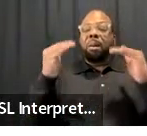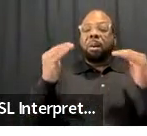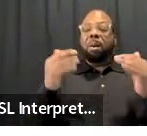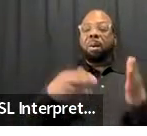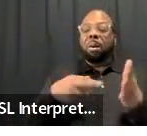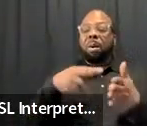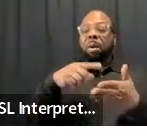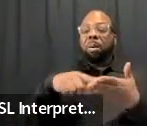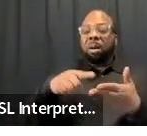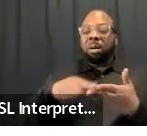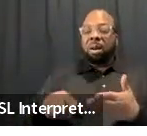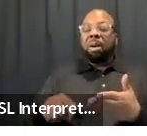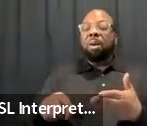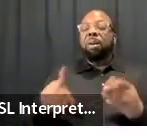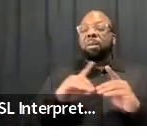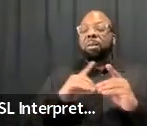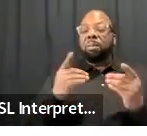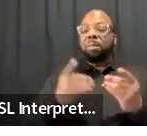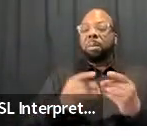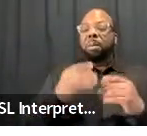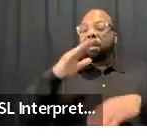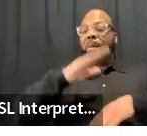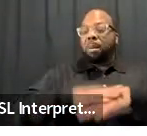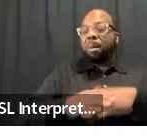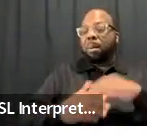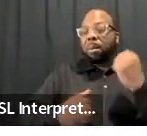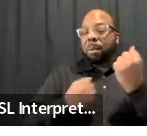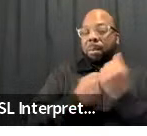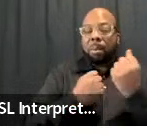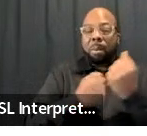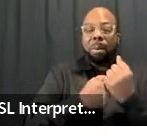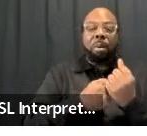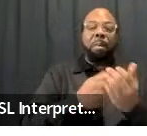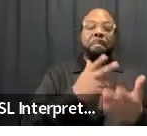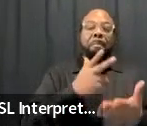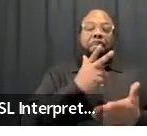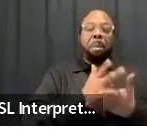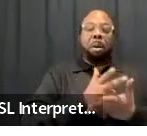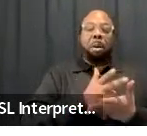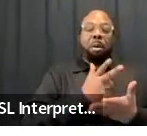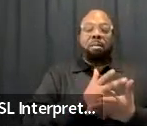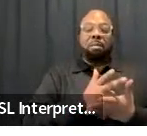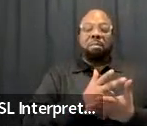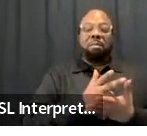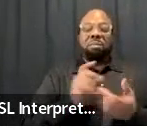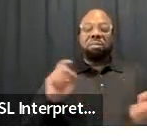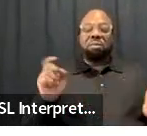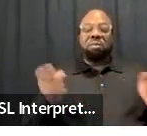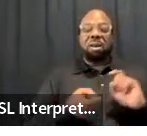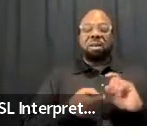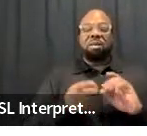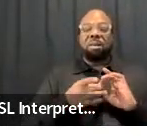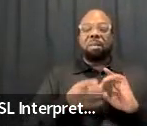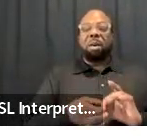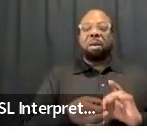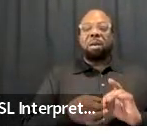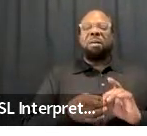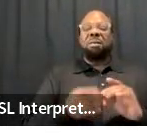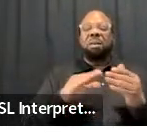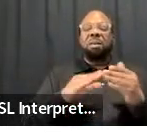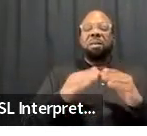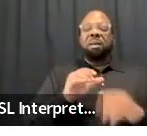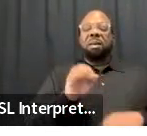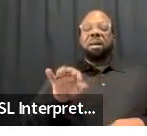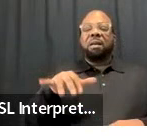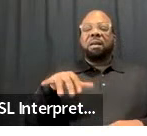research as a department on supporting parking changes as part of the City of Yes for Housing